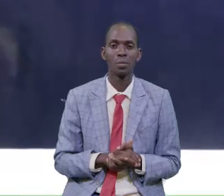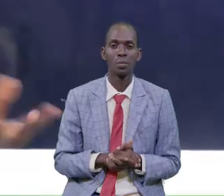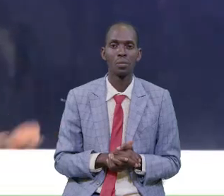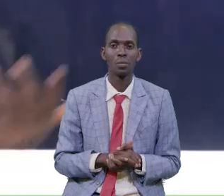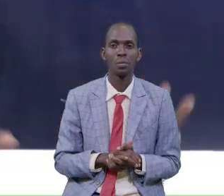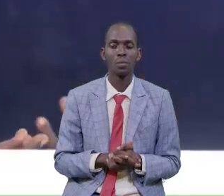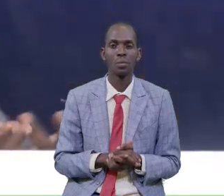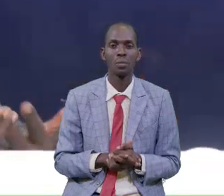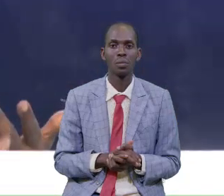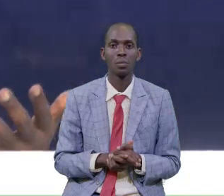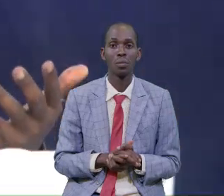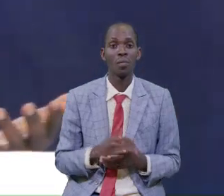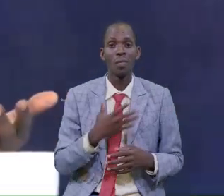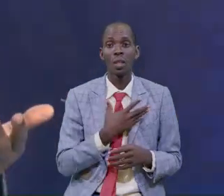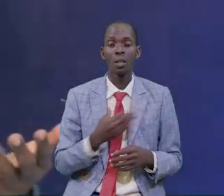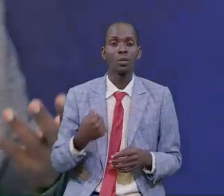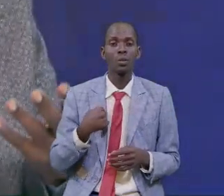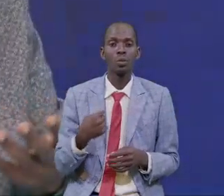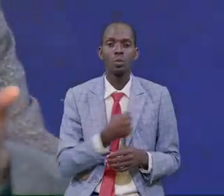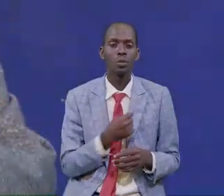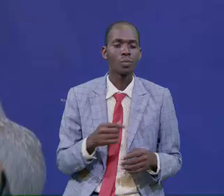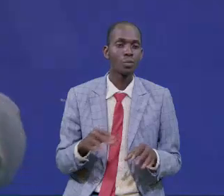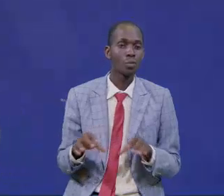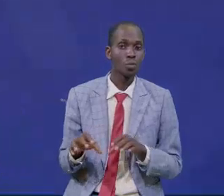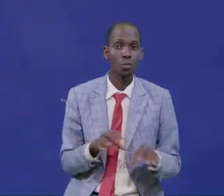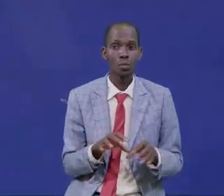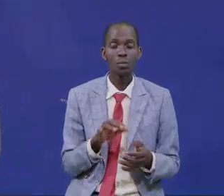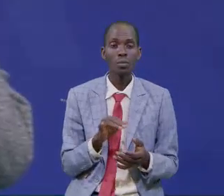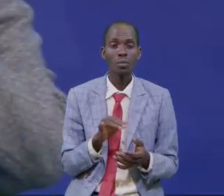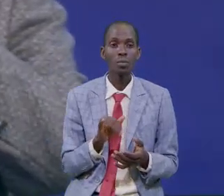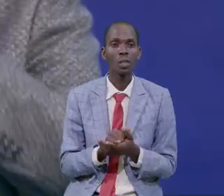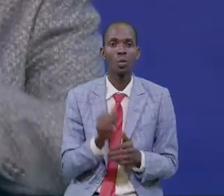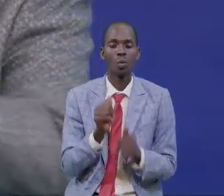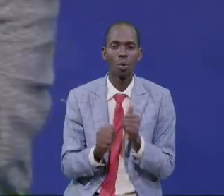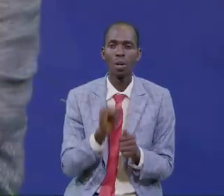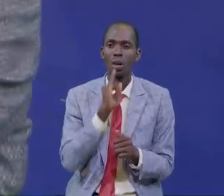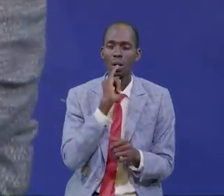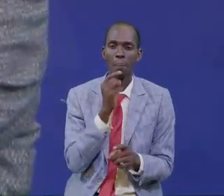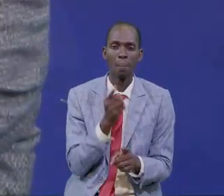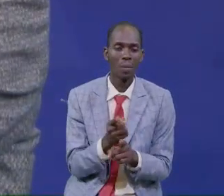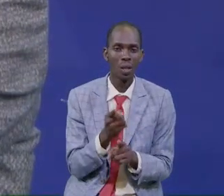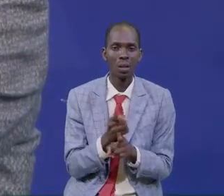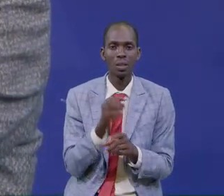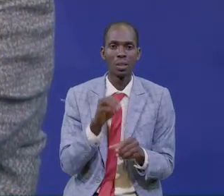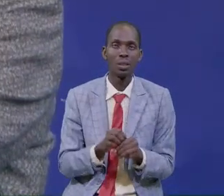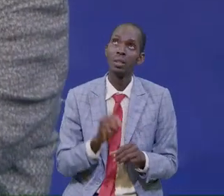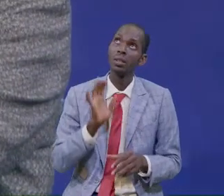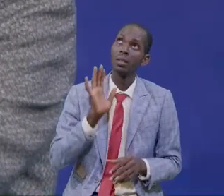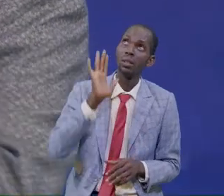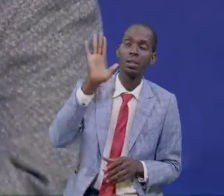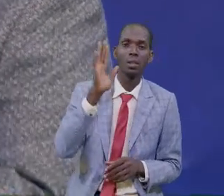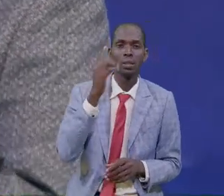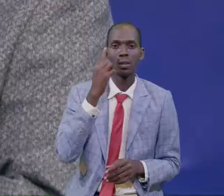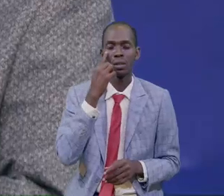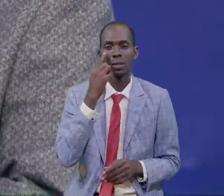I will do that which is right in his sight.